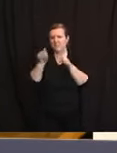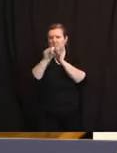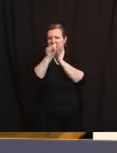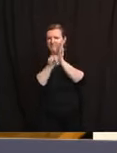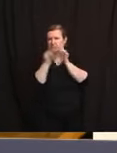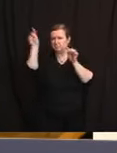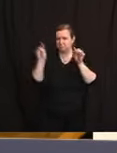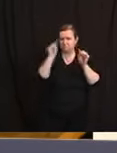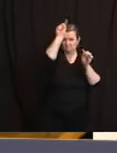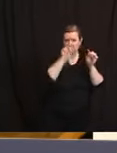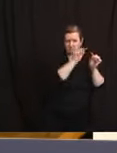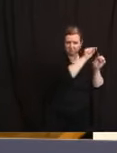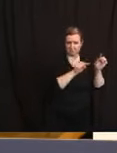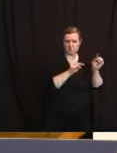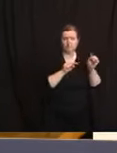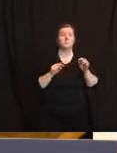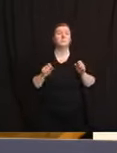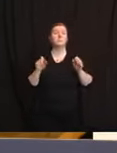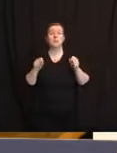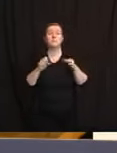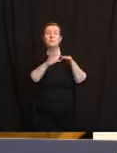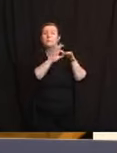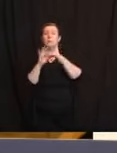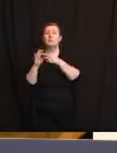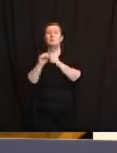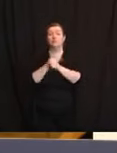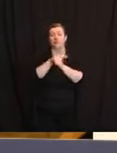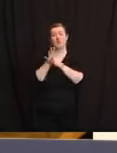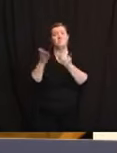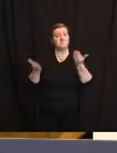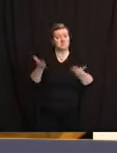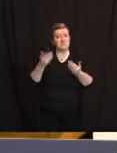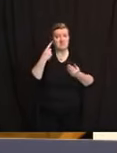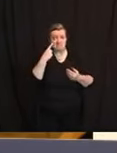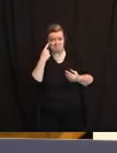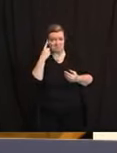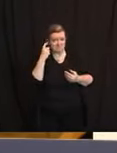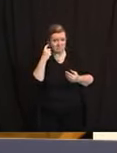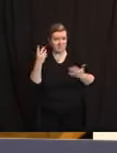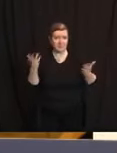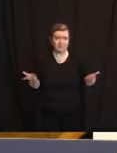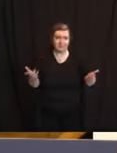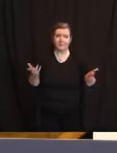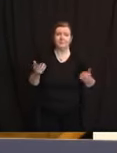be associated with COVID-19. Cases characterized by persistent